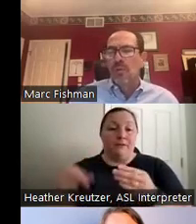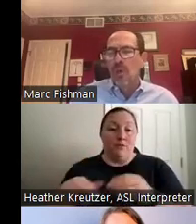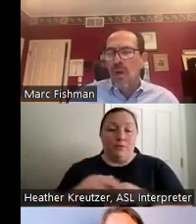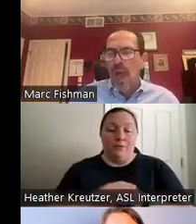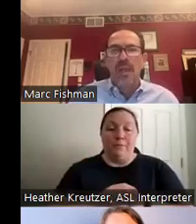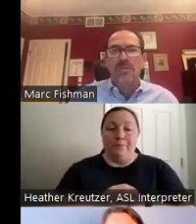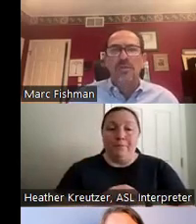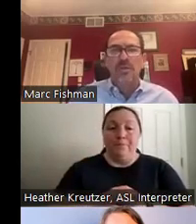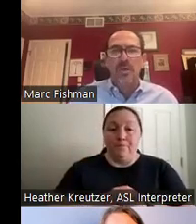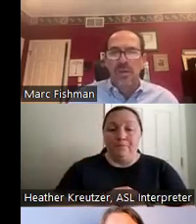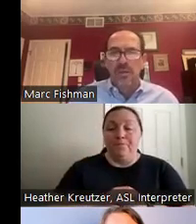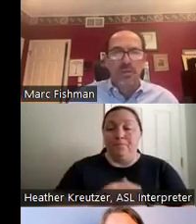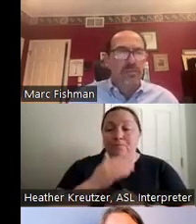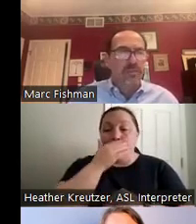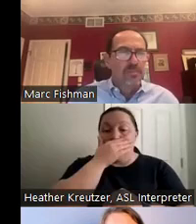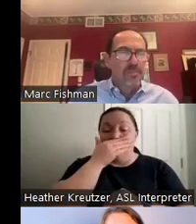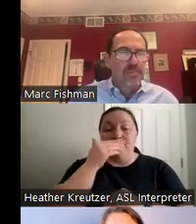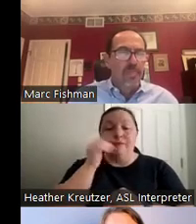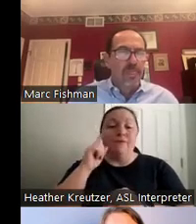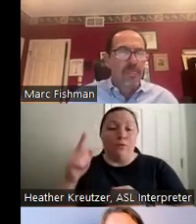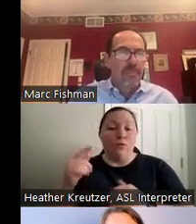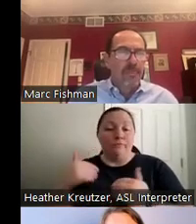for adolescents and young adults.